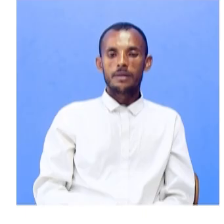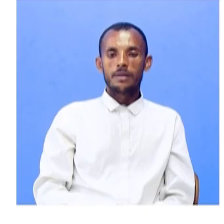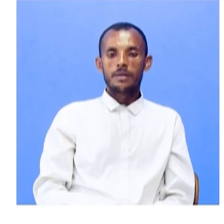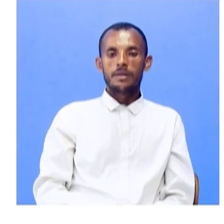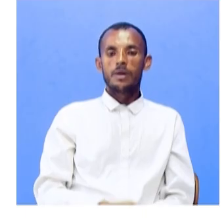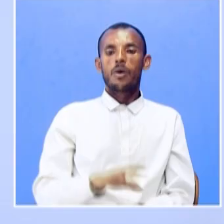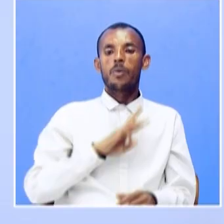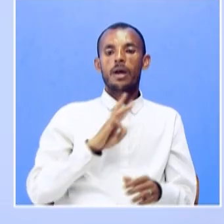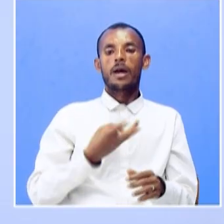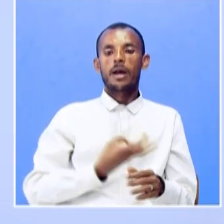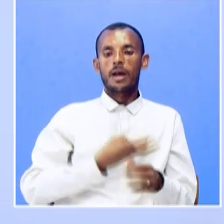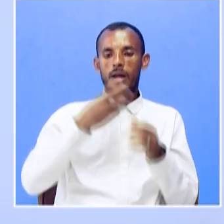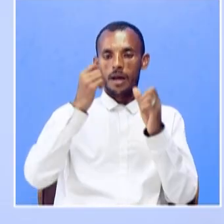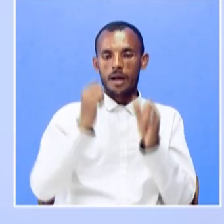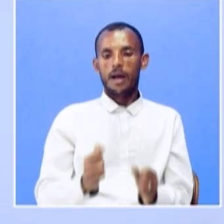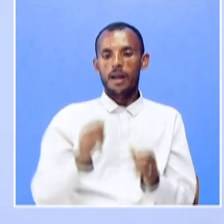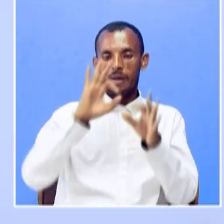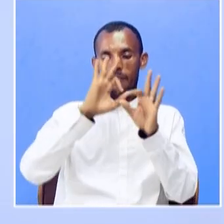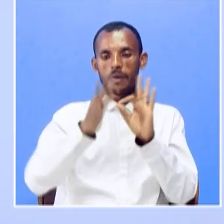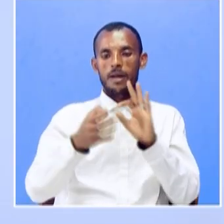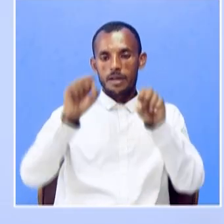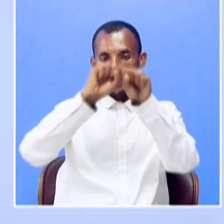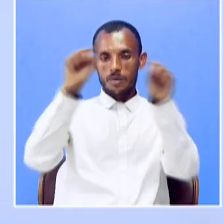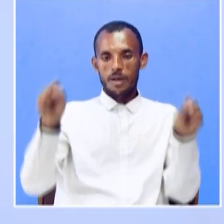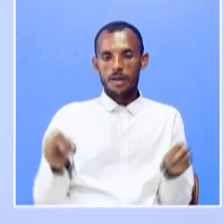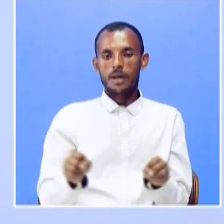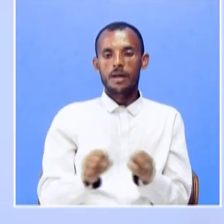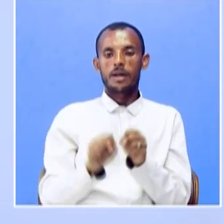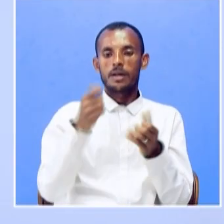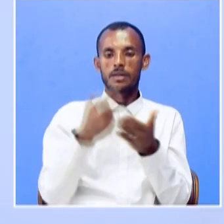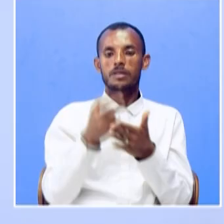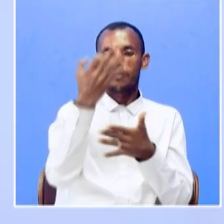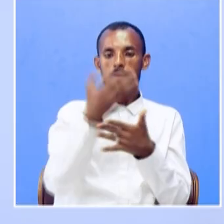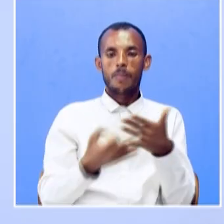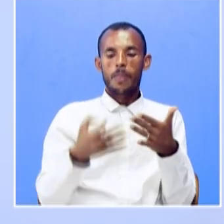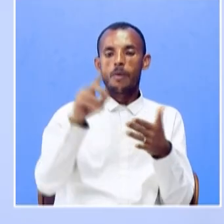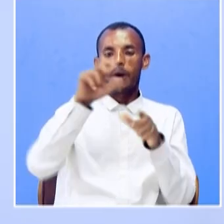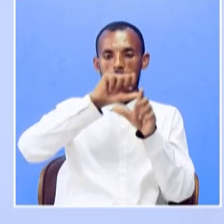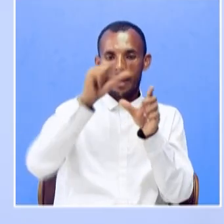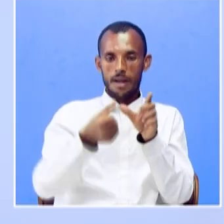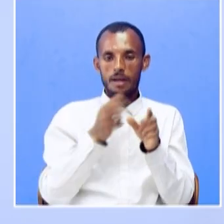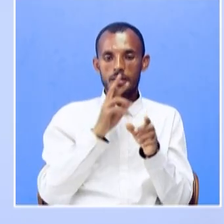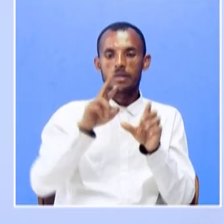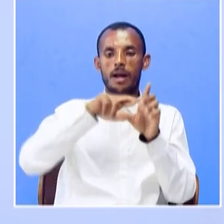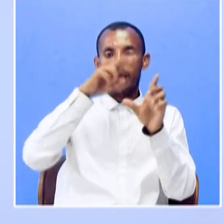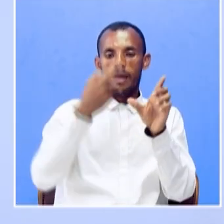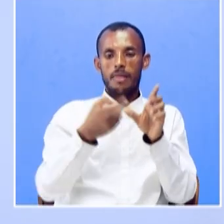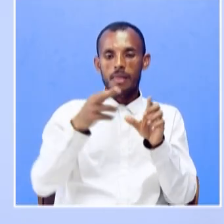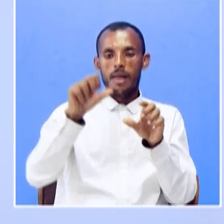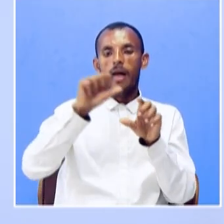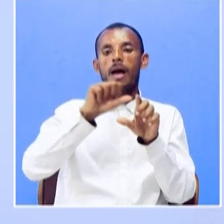So we can define square in this form. A rhombus, so the adjacent side equal. One angle is right, this will be right, so it becomes a